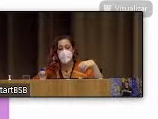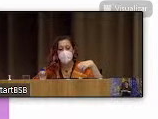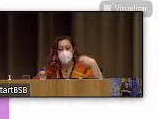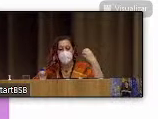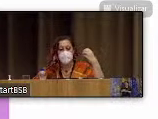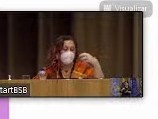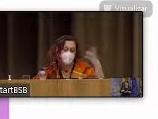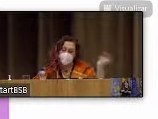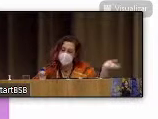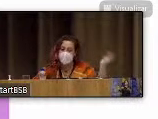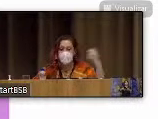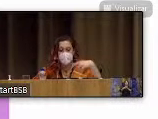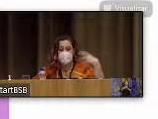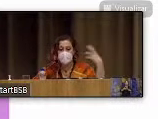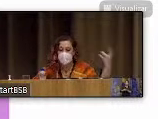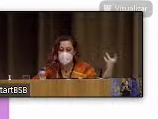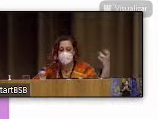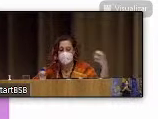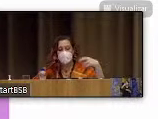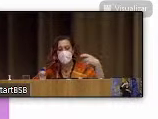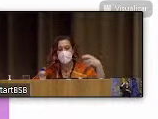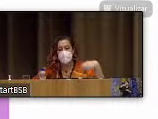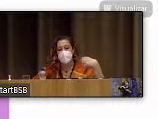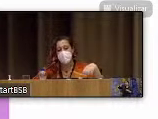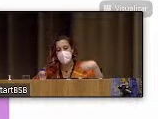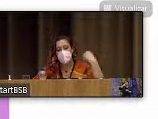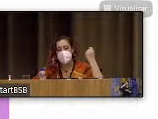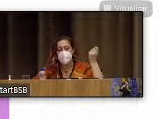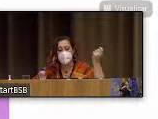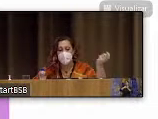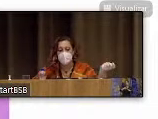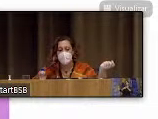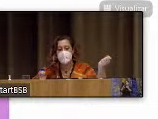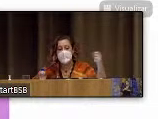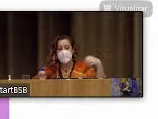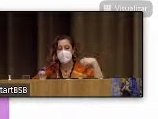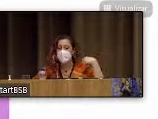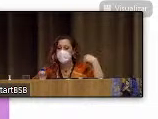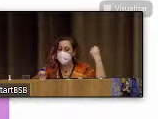happen. In the neonatal and maternal issues,